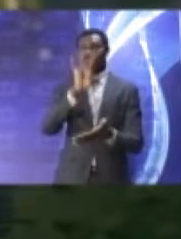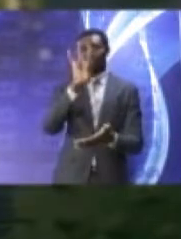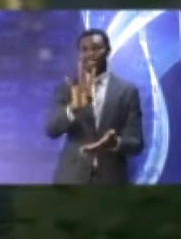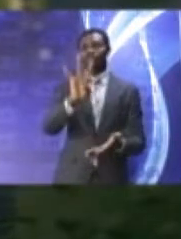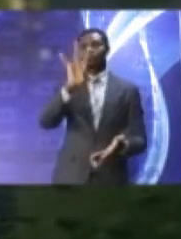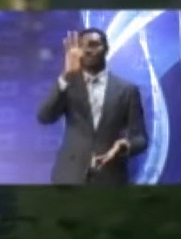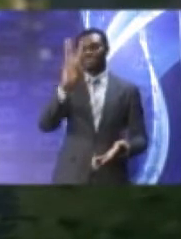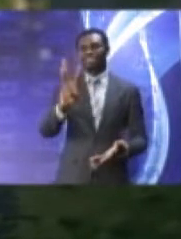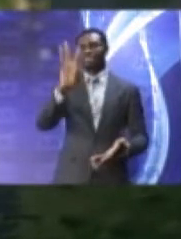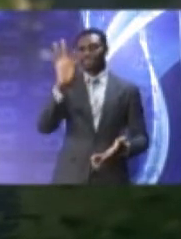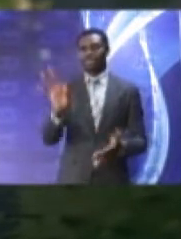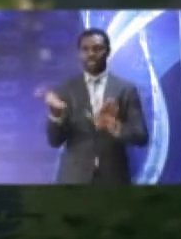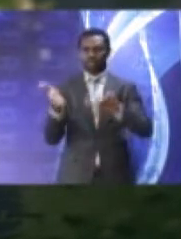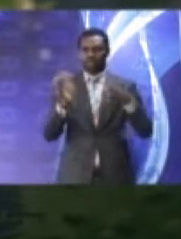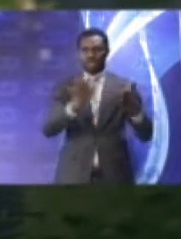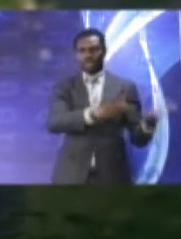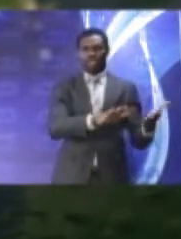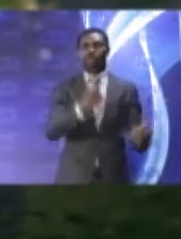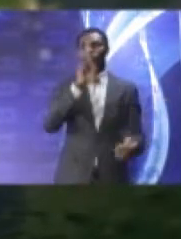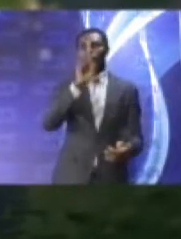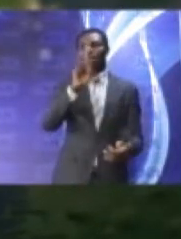6,769 deaths and